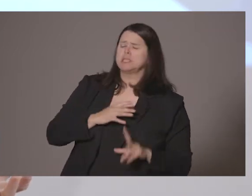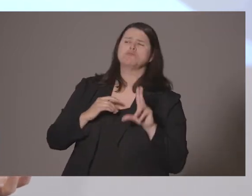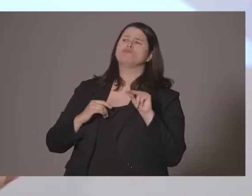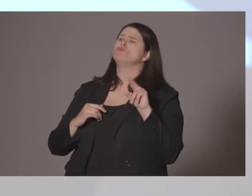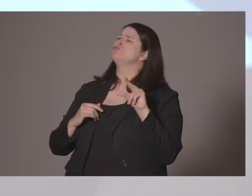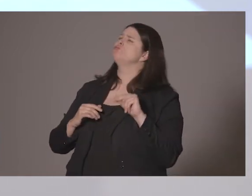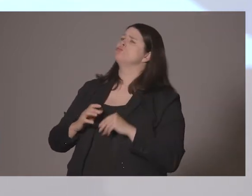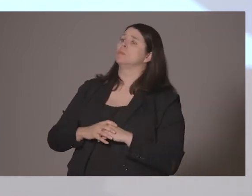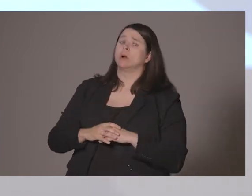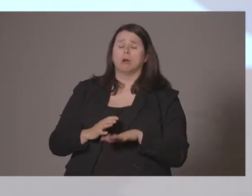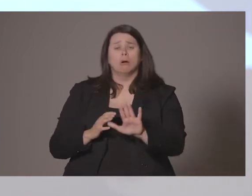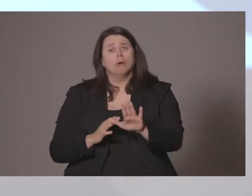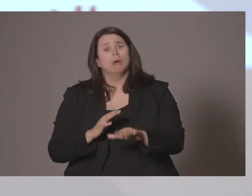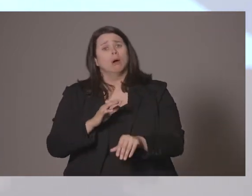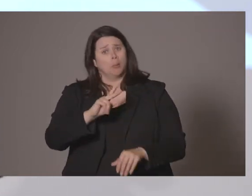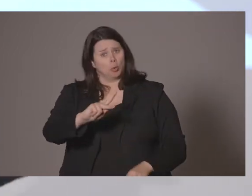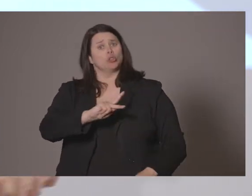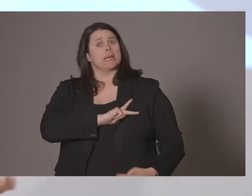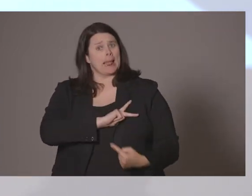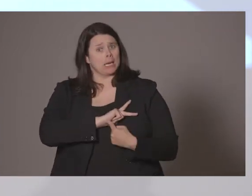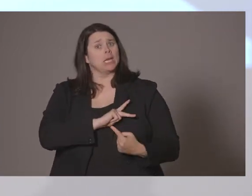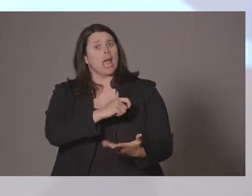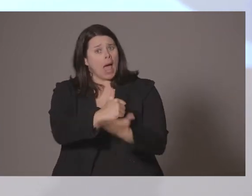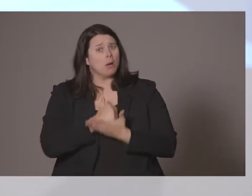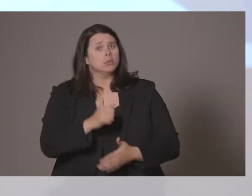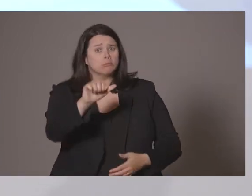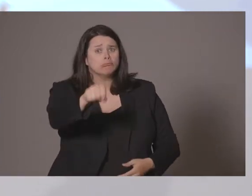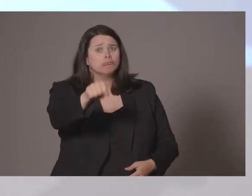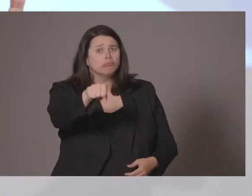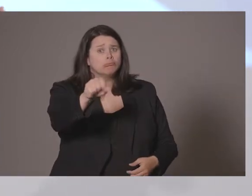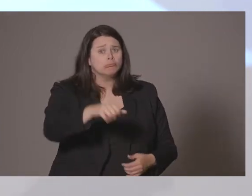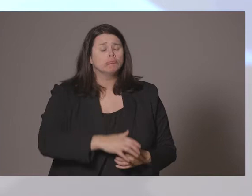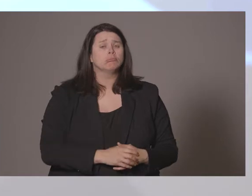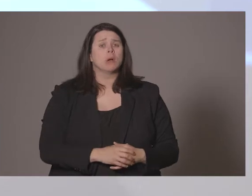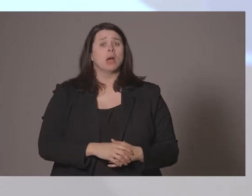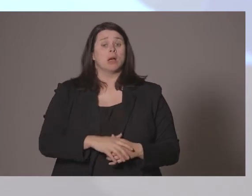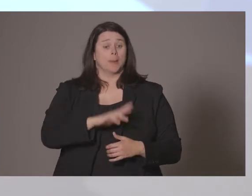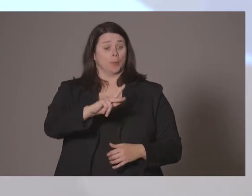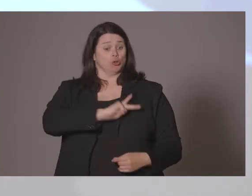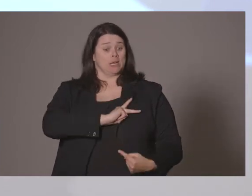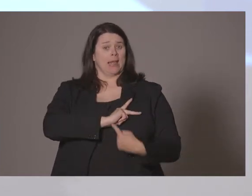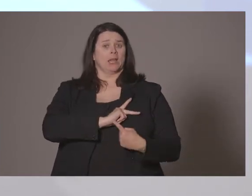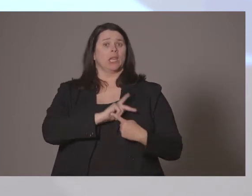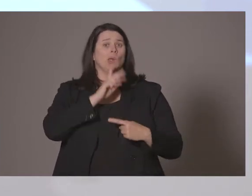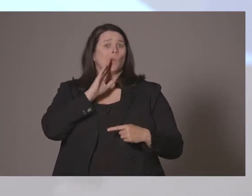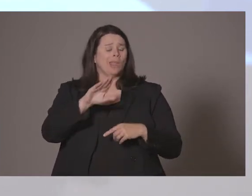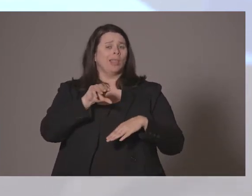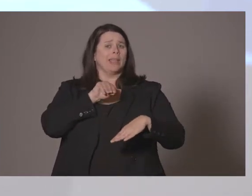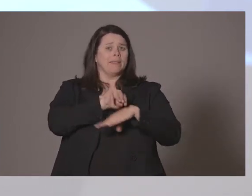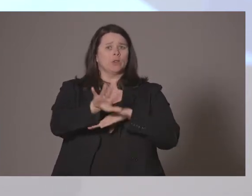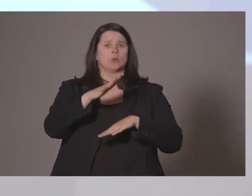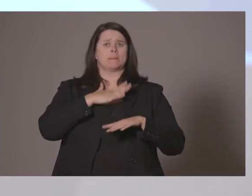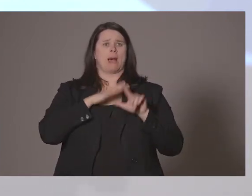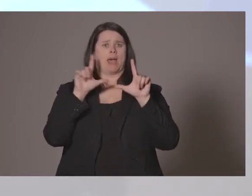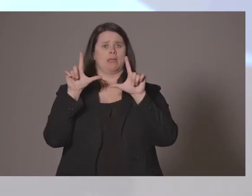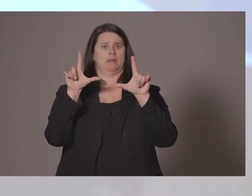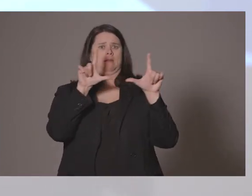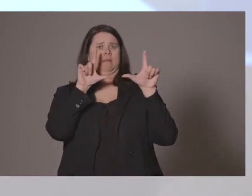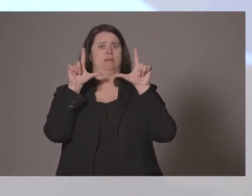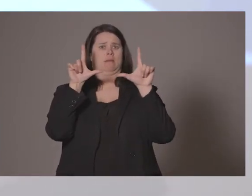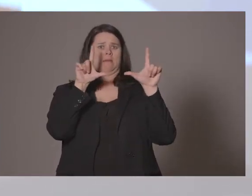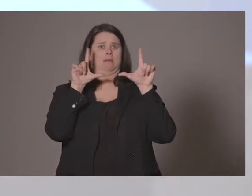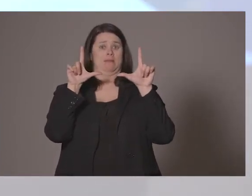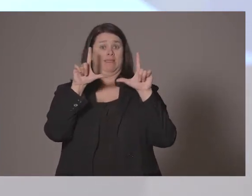personality is a mitigating factor. It influences lens and it influences how we show up. And it still doesn't change